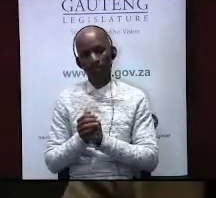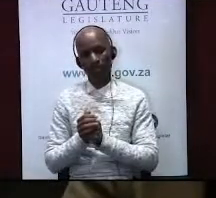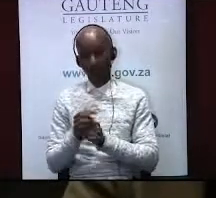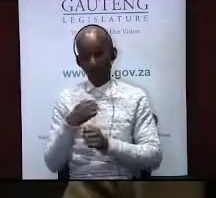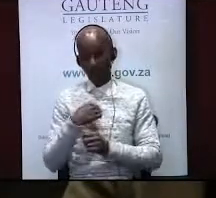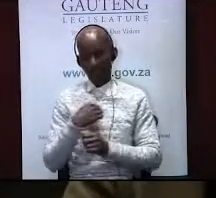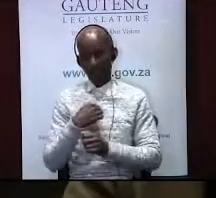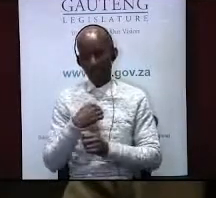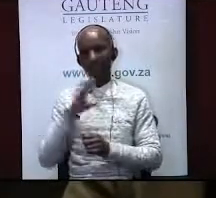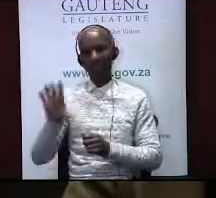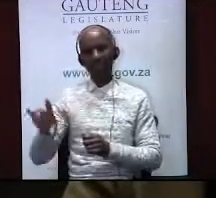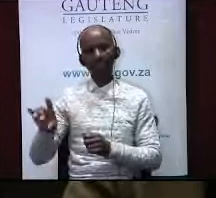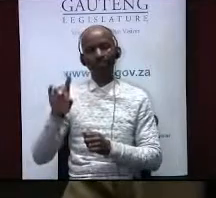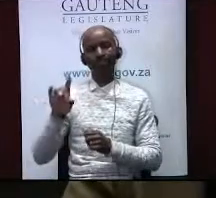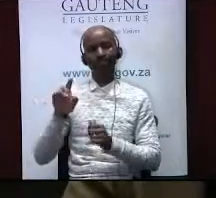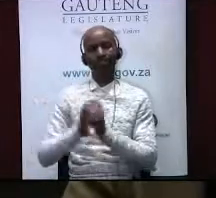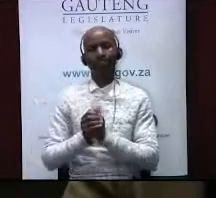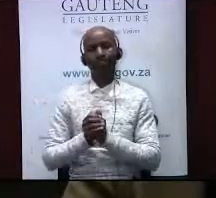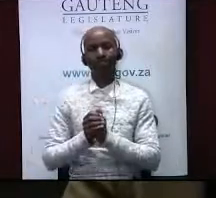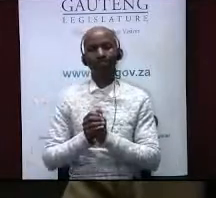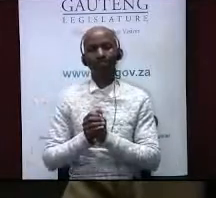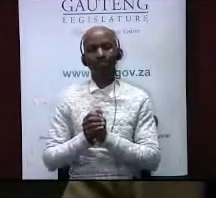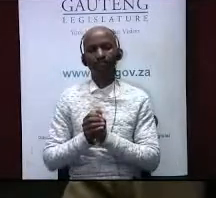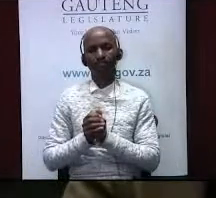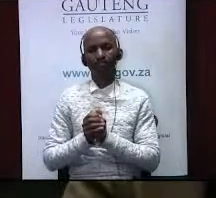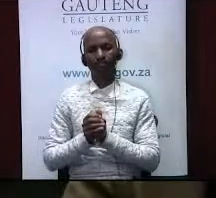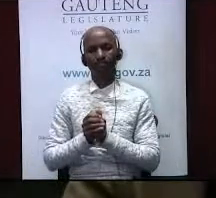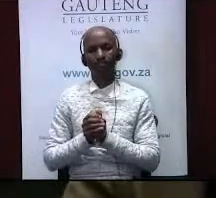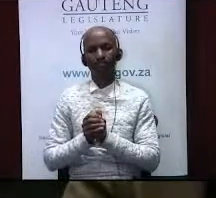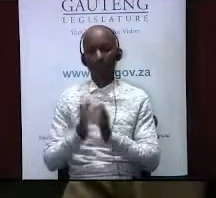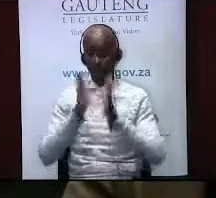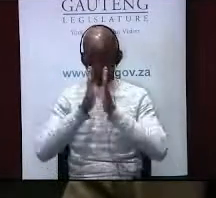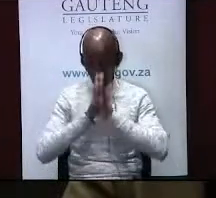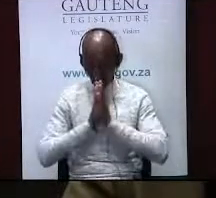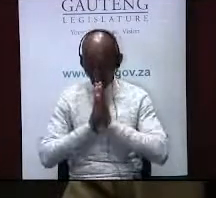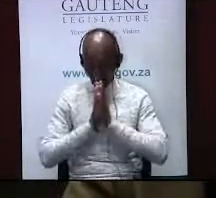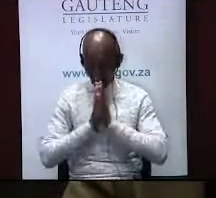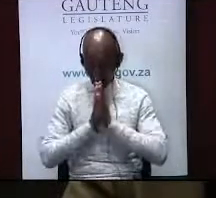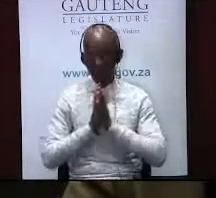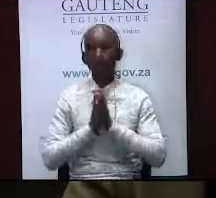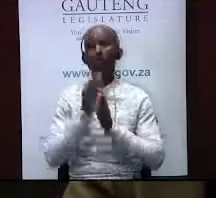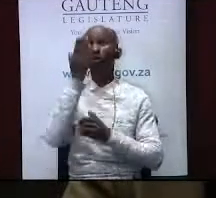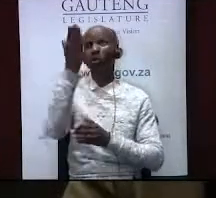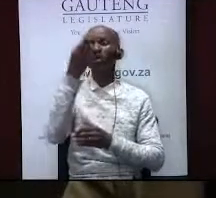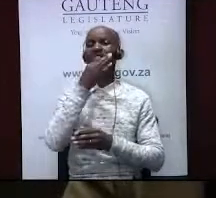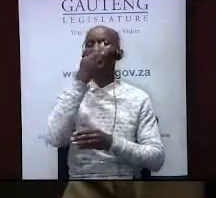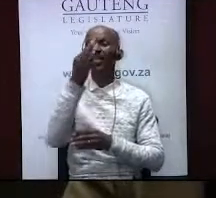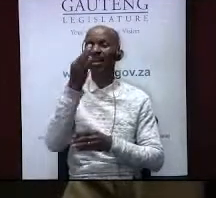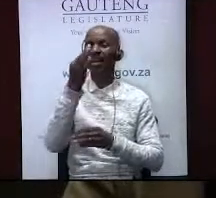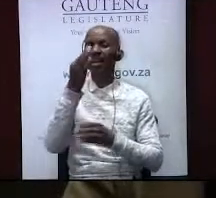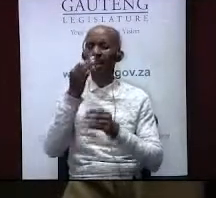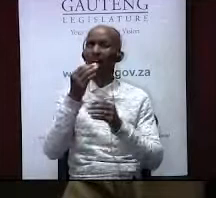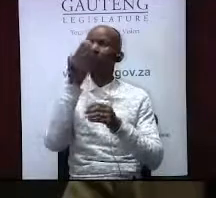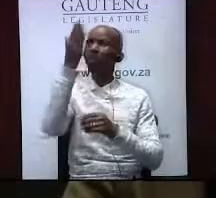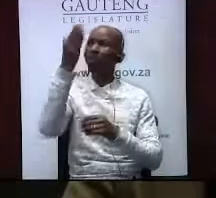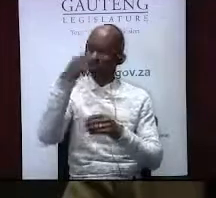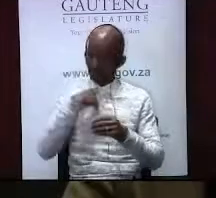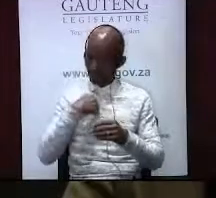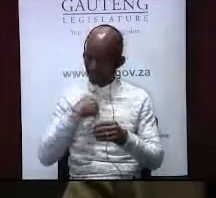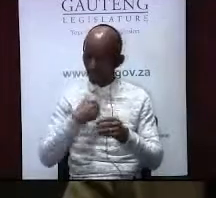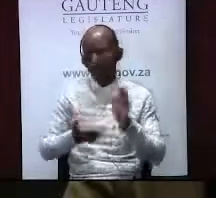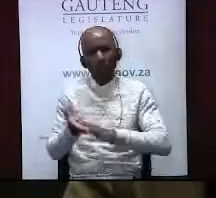I even take it in prayers to God or God, and like, where should I